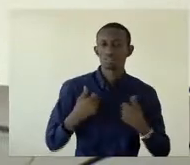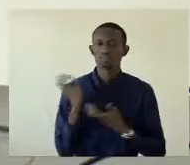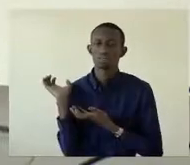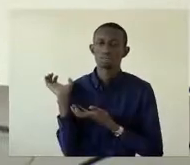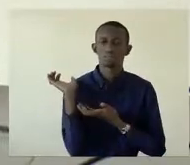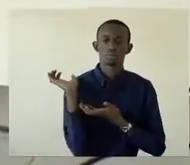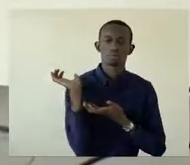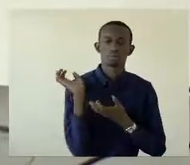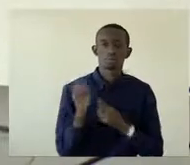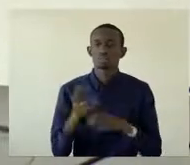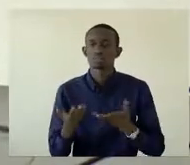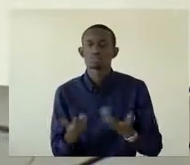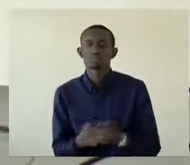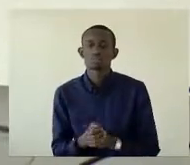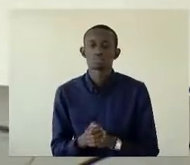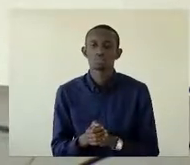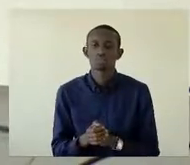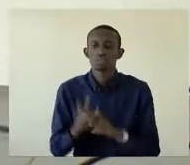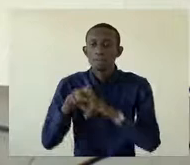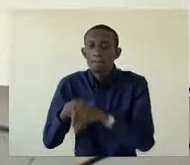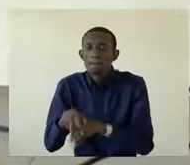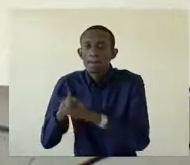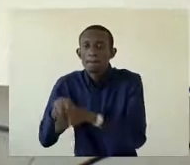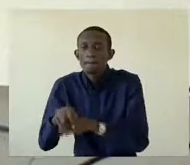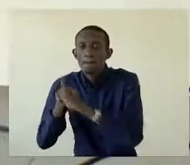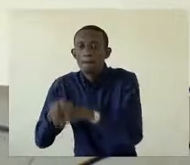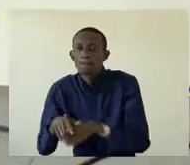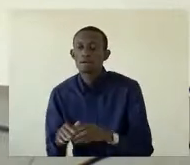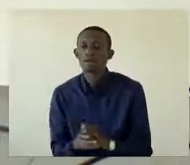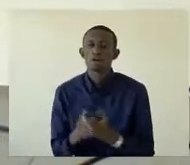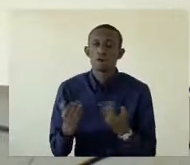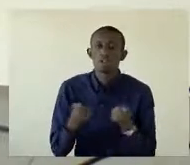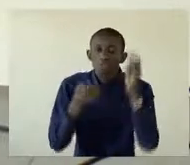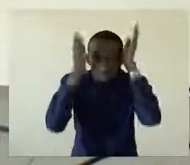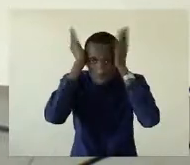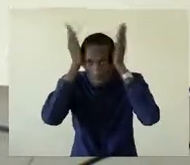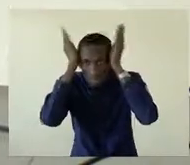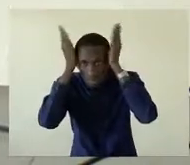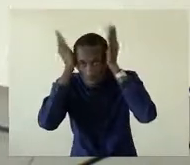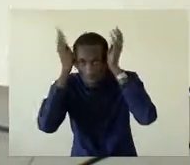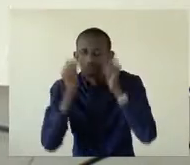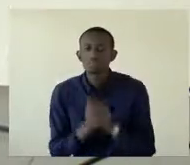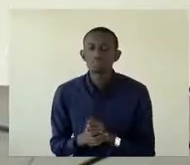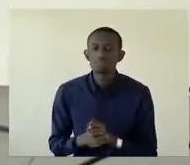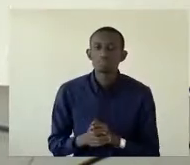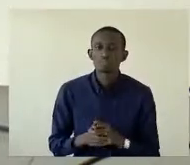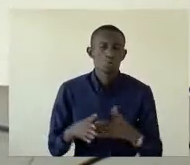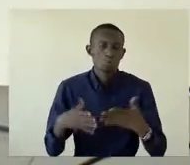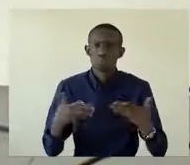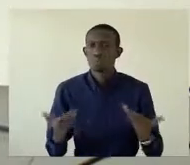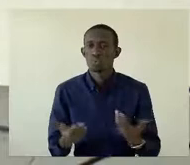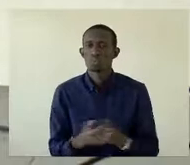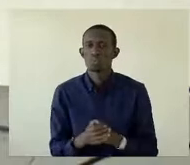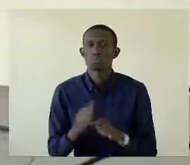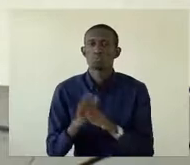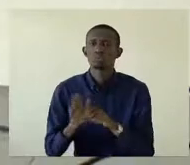When we have donkeys and horses, when we have oxen dealing so much in farming, I